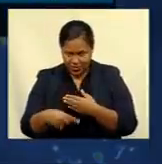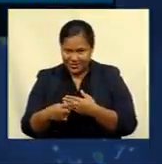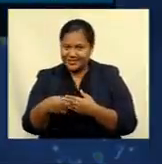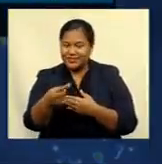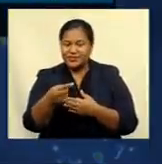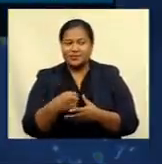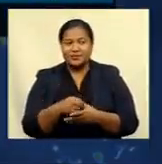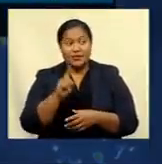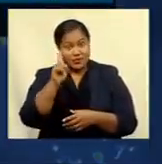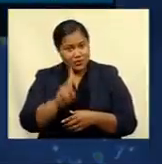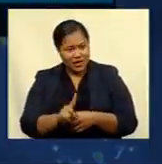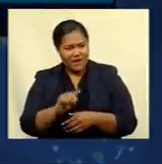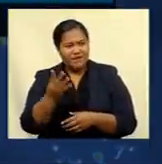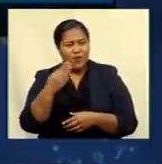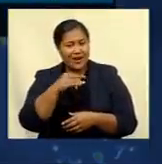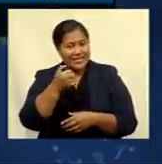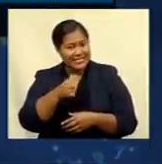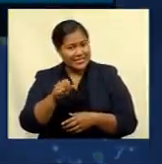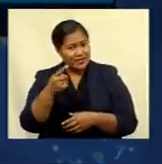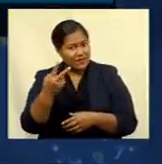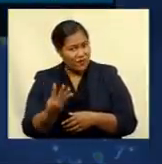of earlier today,